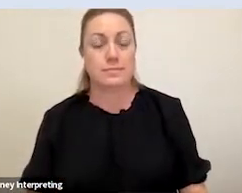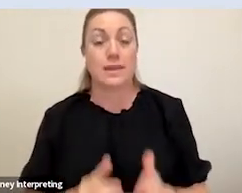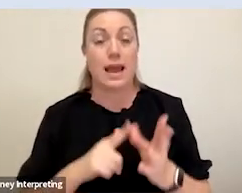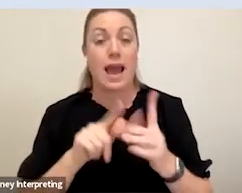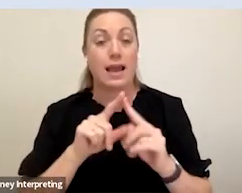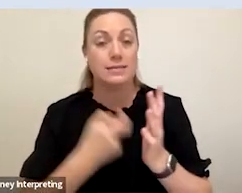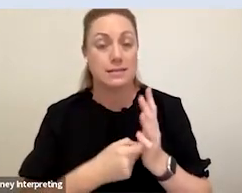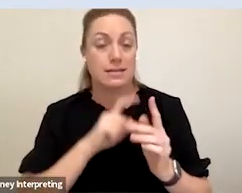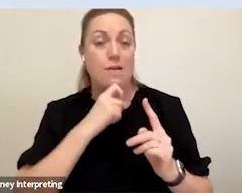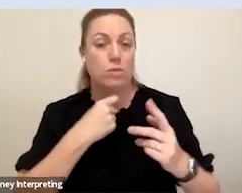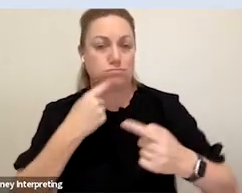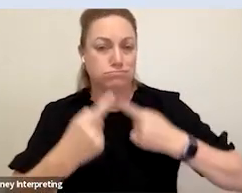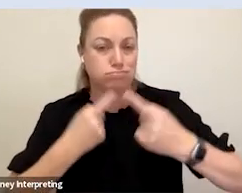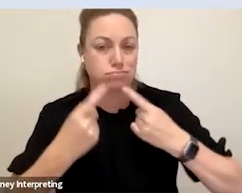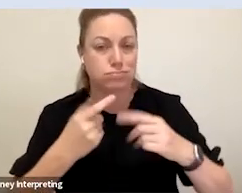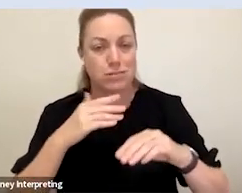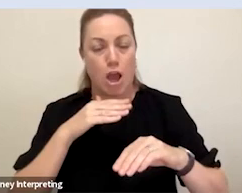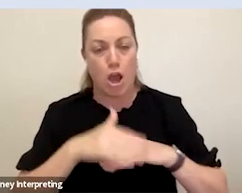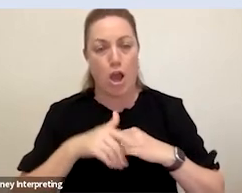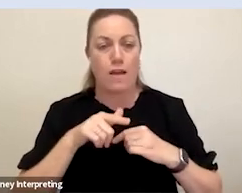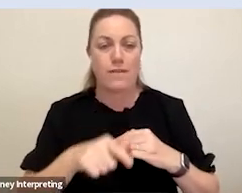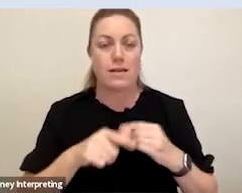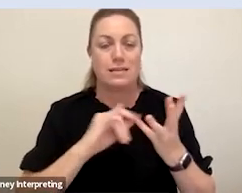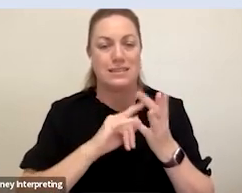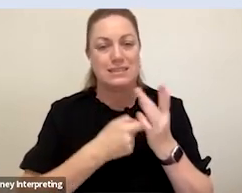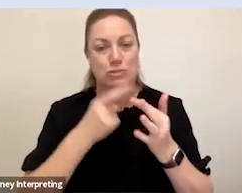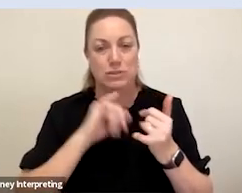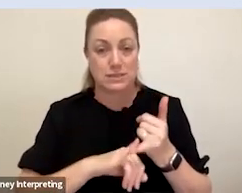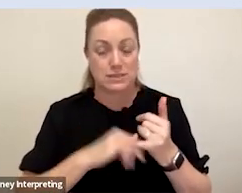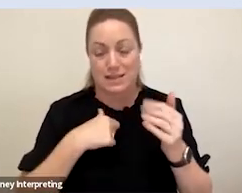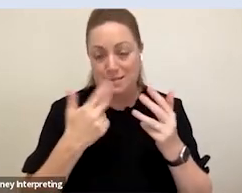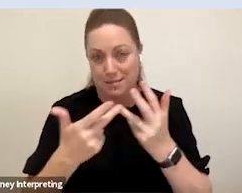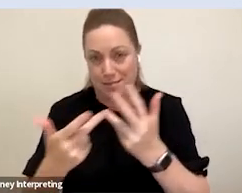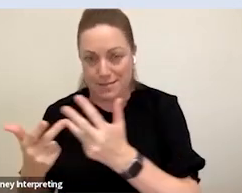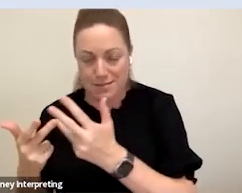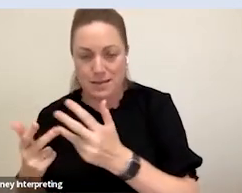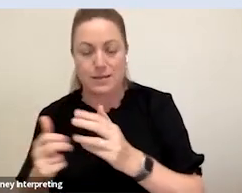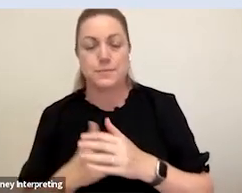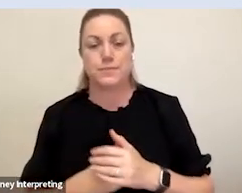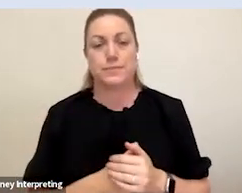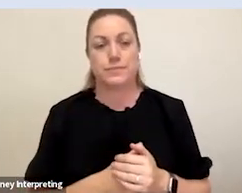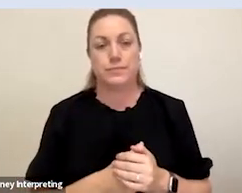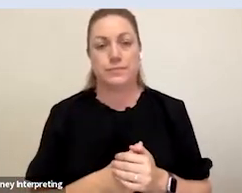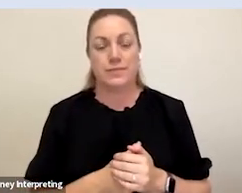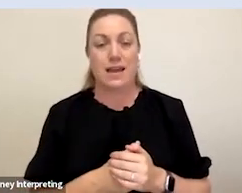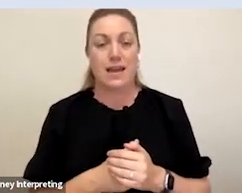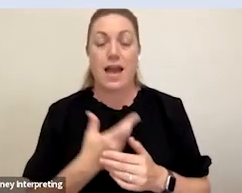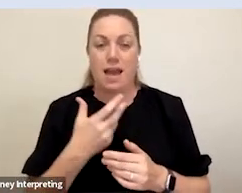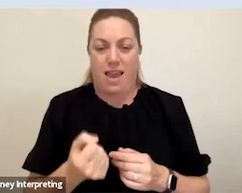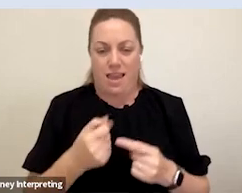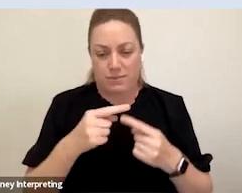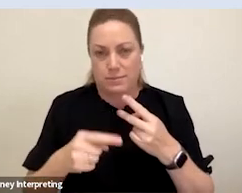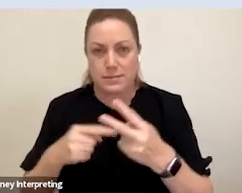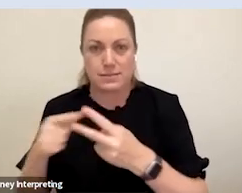this series, the one that will pull the puzzle pieces together, and also the one I referred to on Wednesday. When you exit